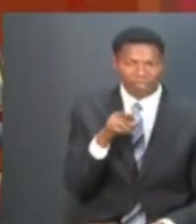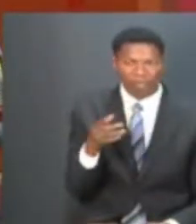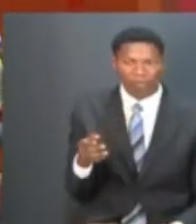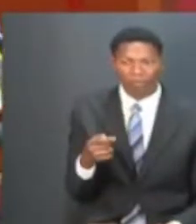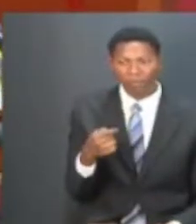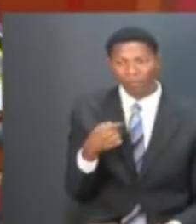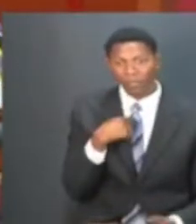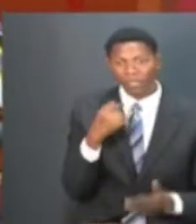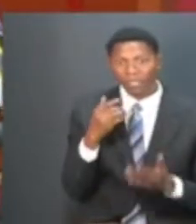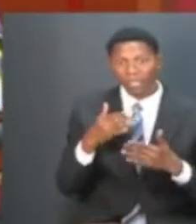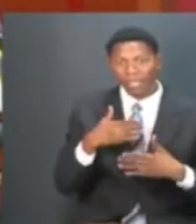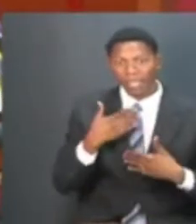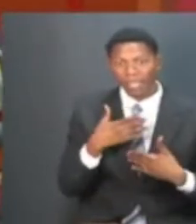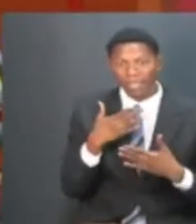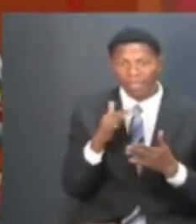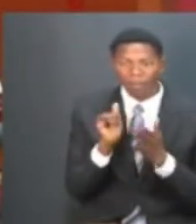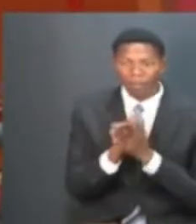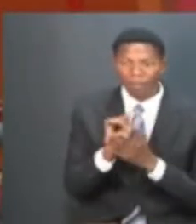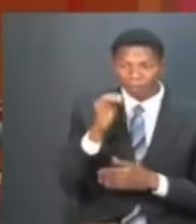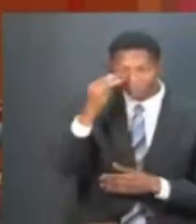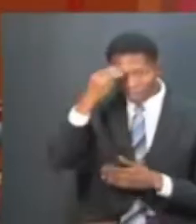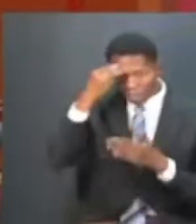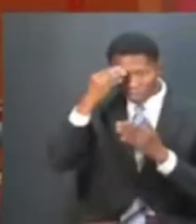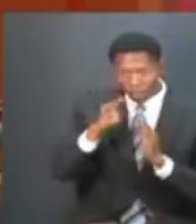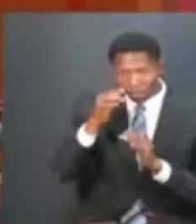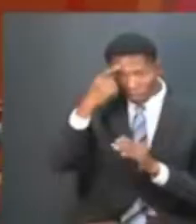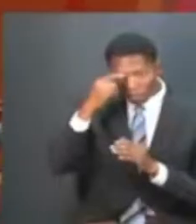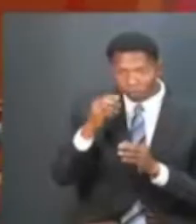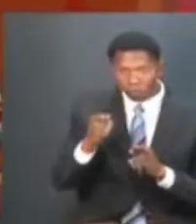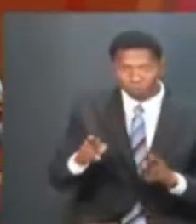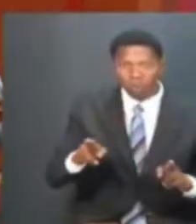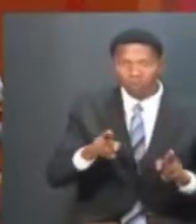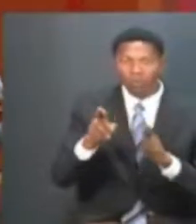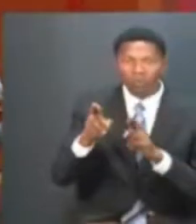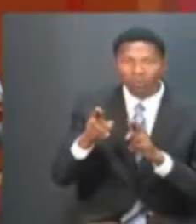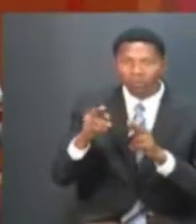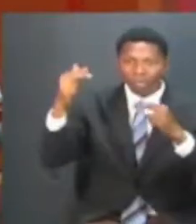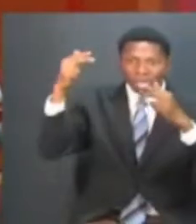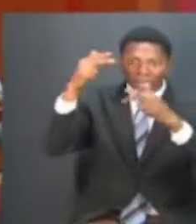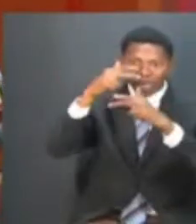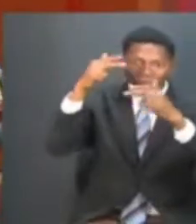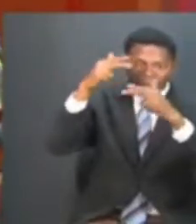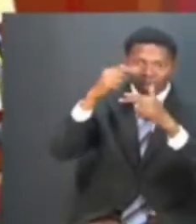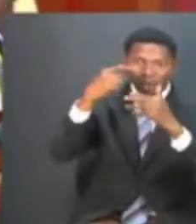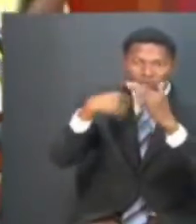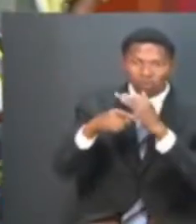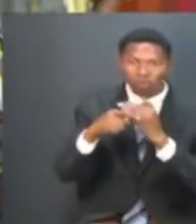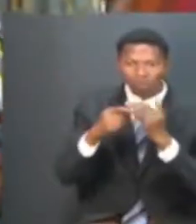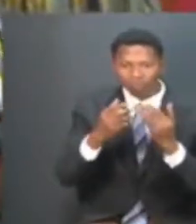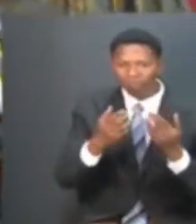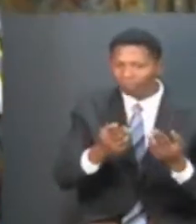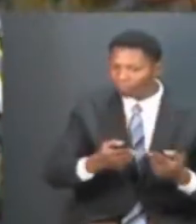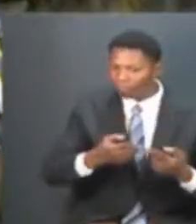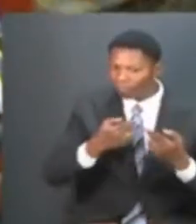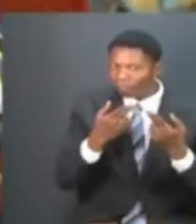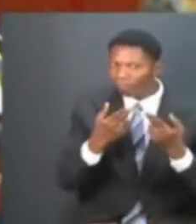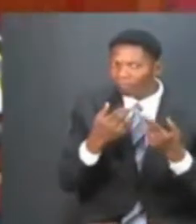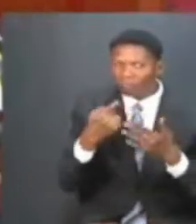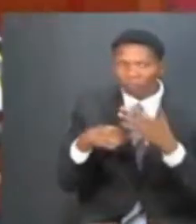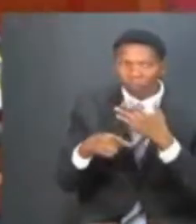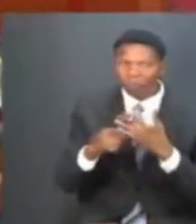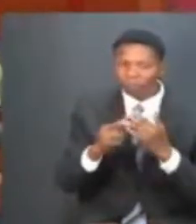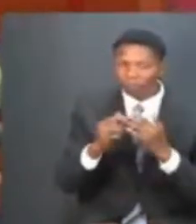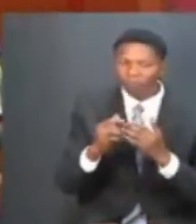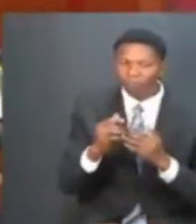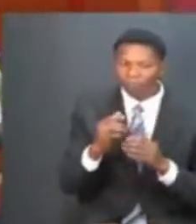that the Minister for Roads and Highways and Government have commenced serious steps